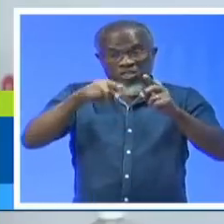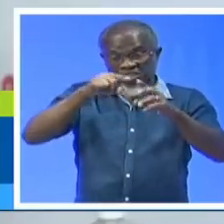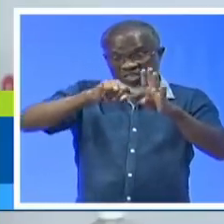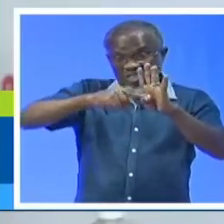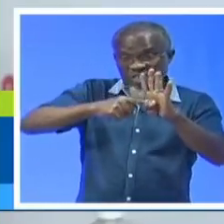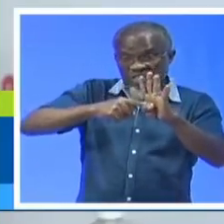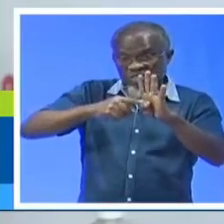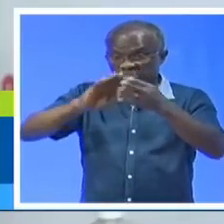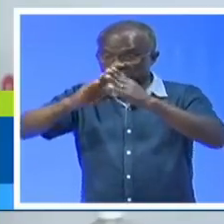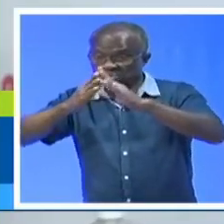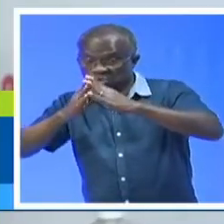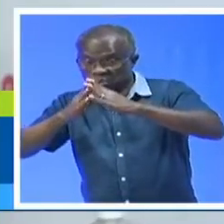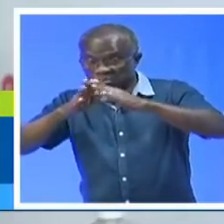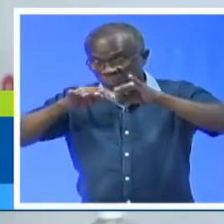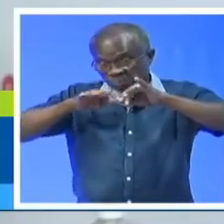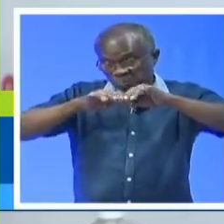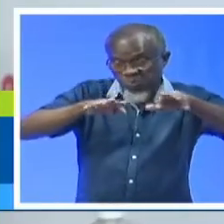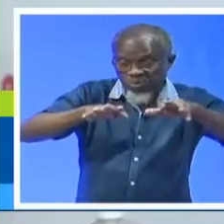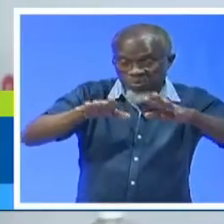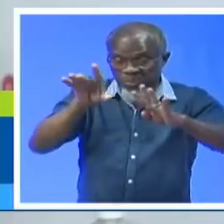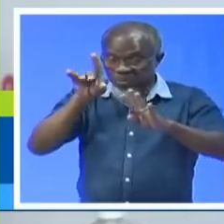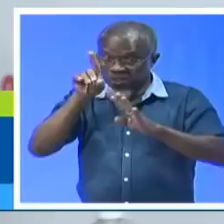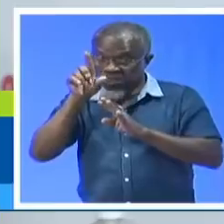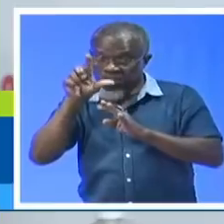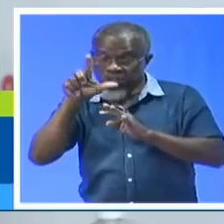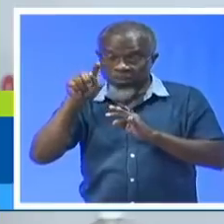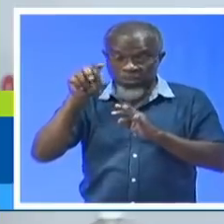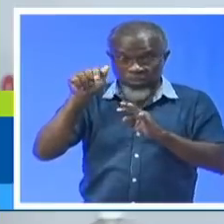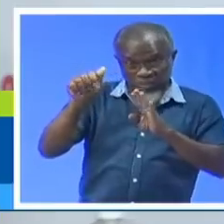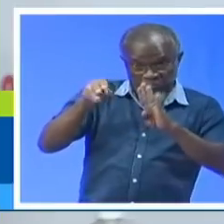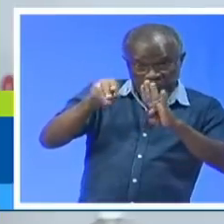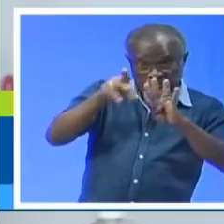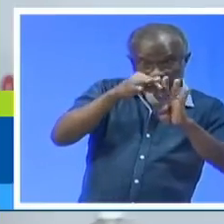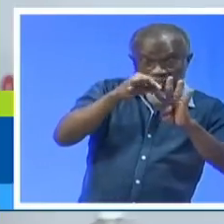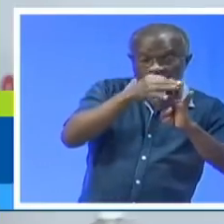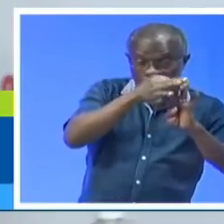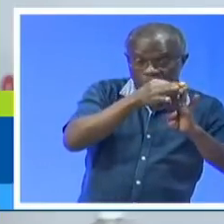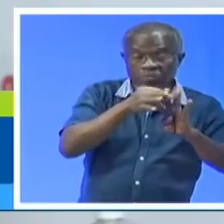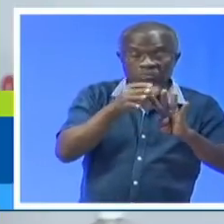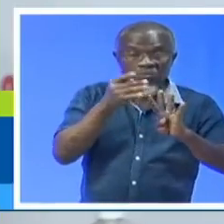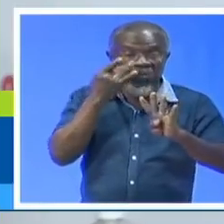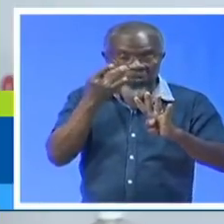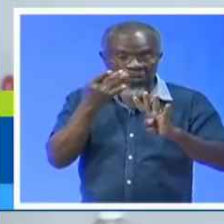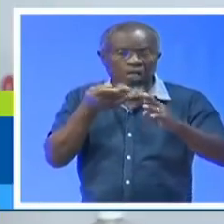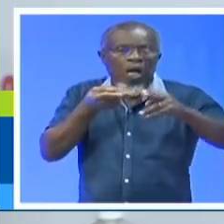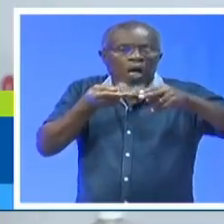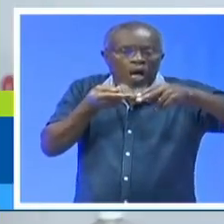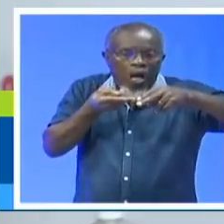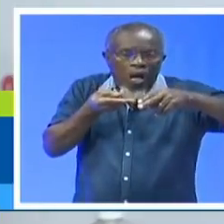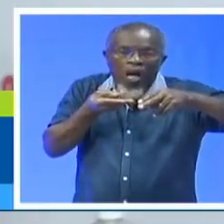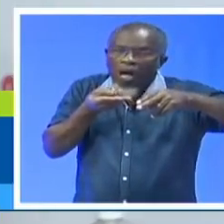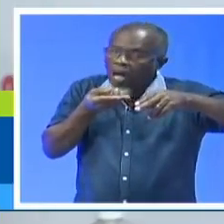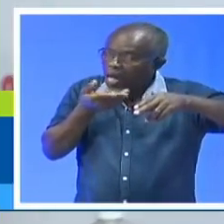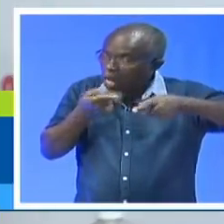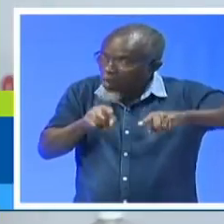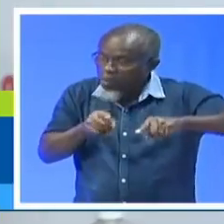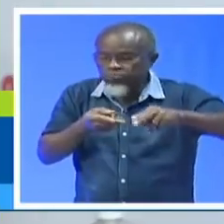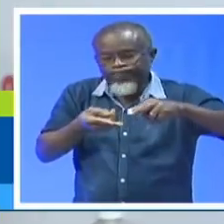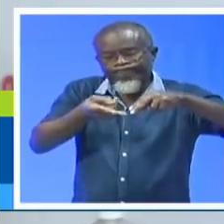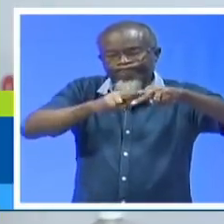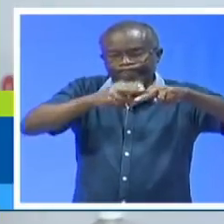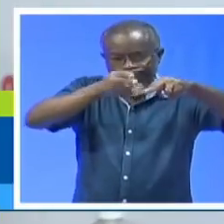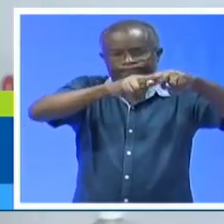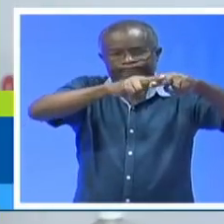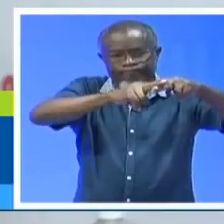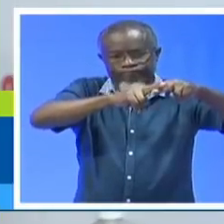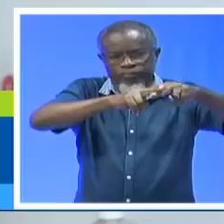the Delta variant, they have seen cases go up. And really the only remedy for that is to have the population